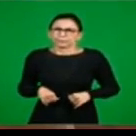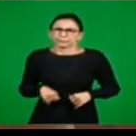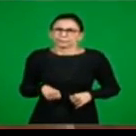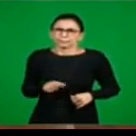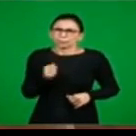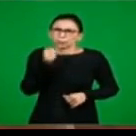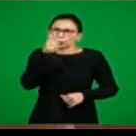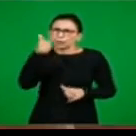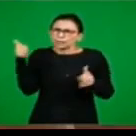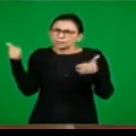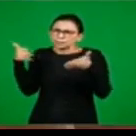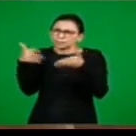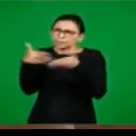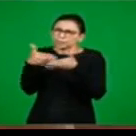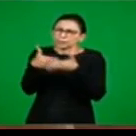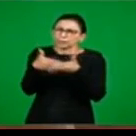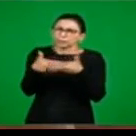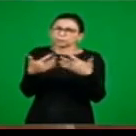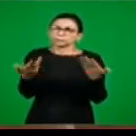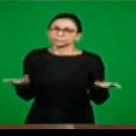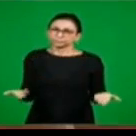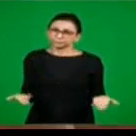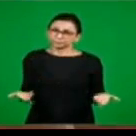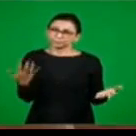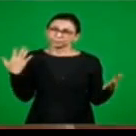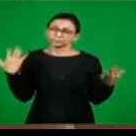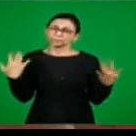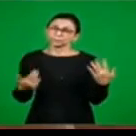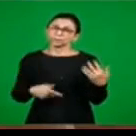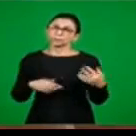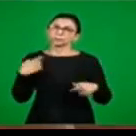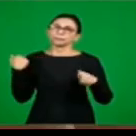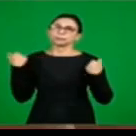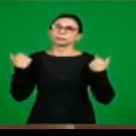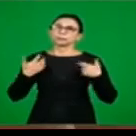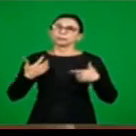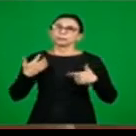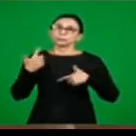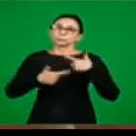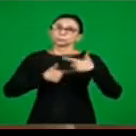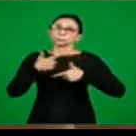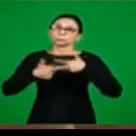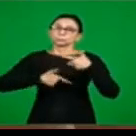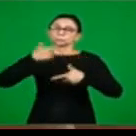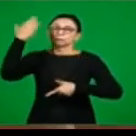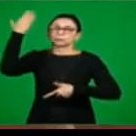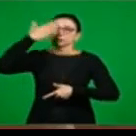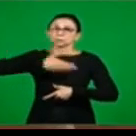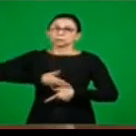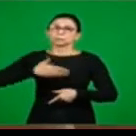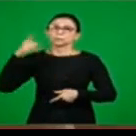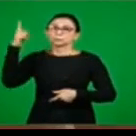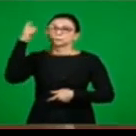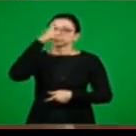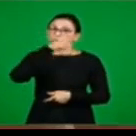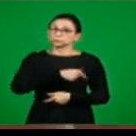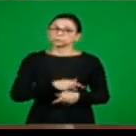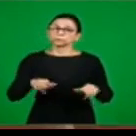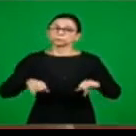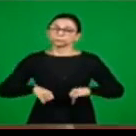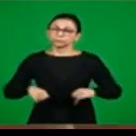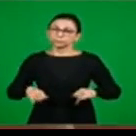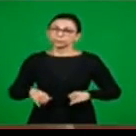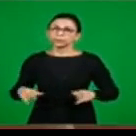about to come, and what is it called? The Great Tribulation. Very well. So I'm going to